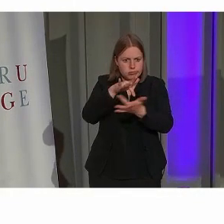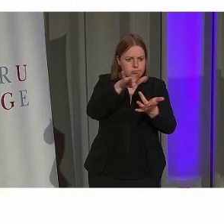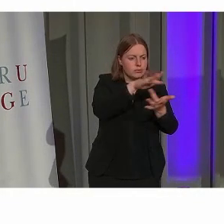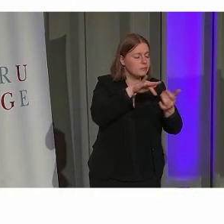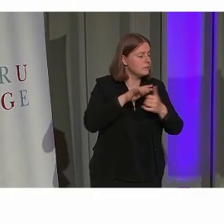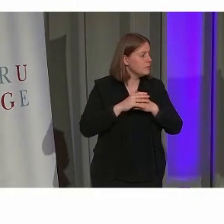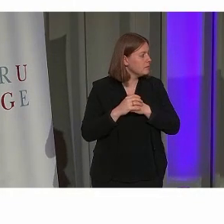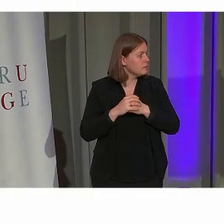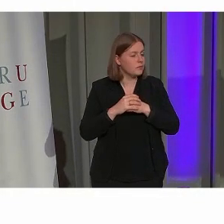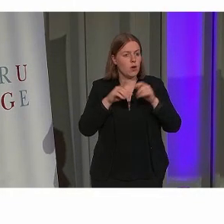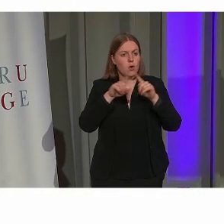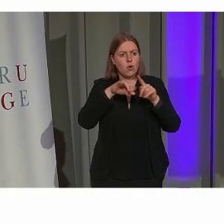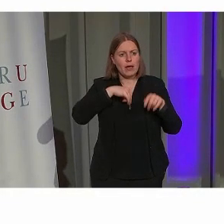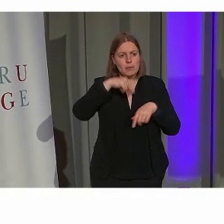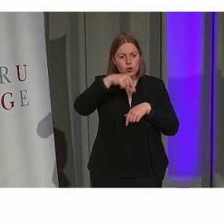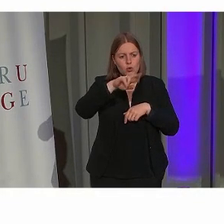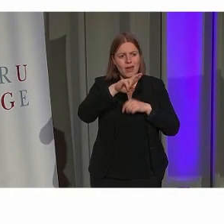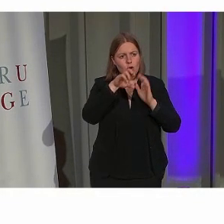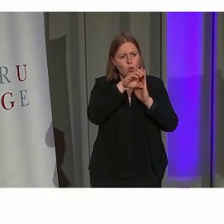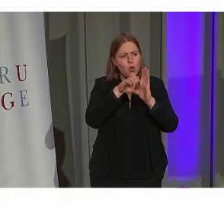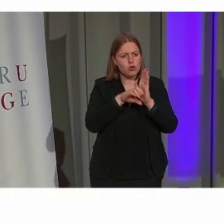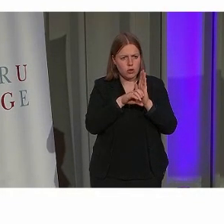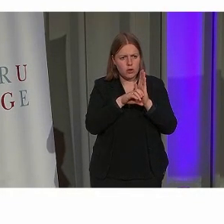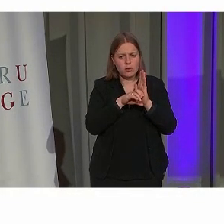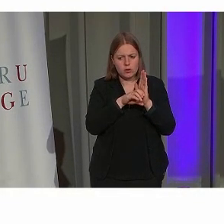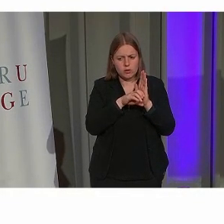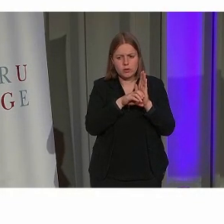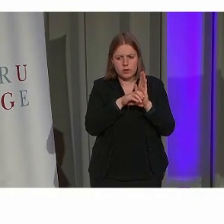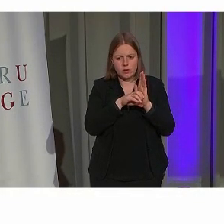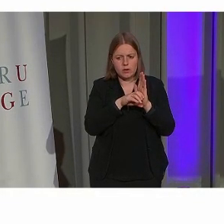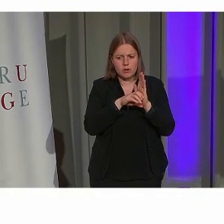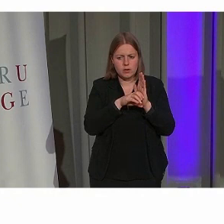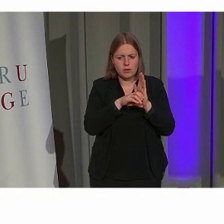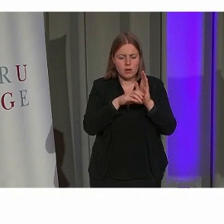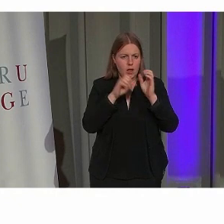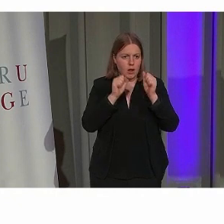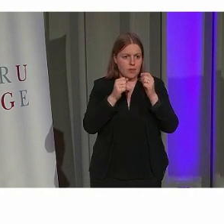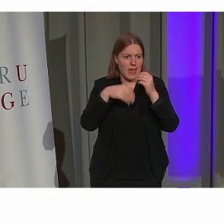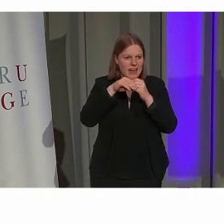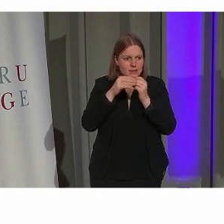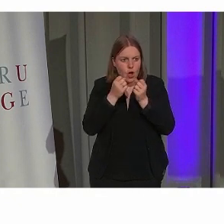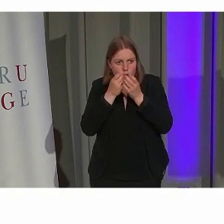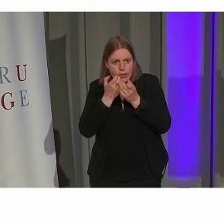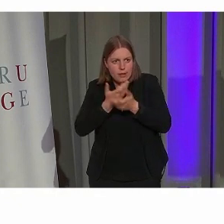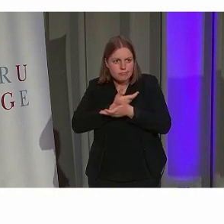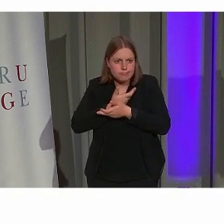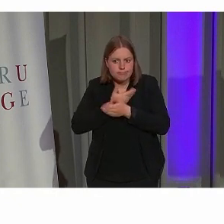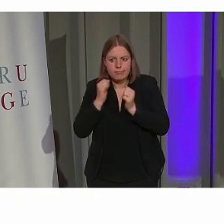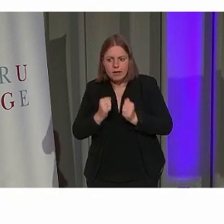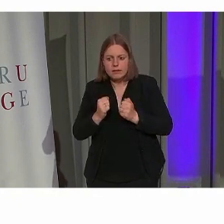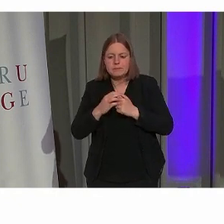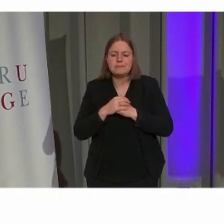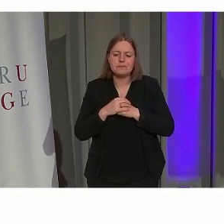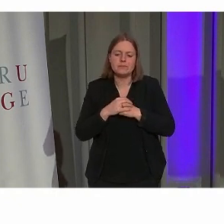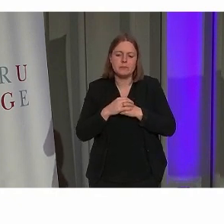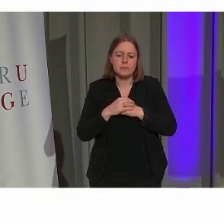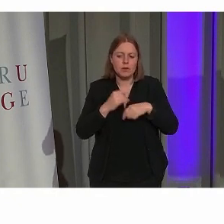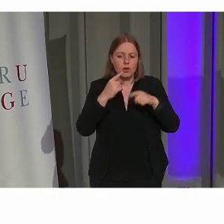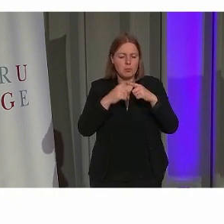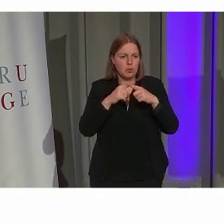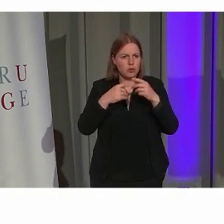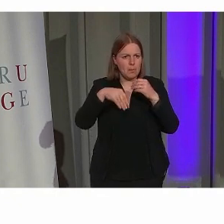a QR code with explanatory audio and a